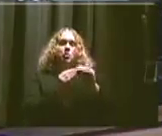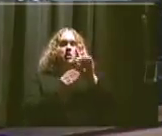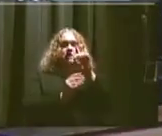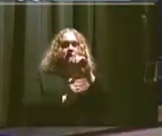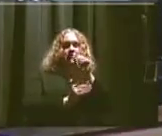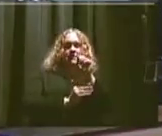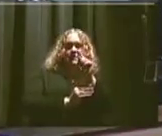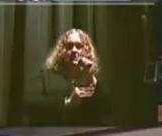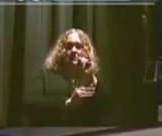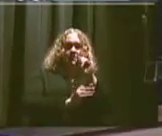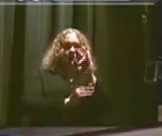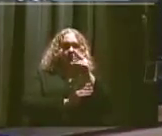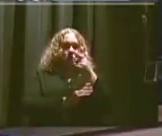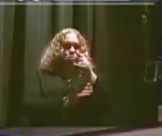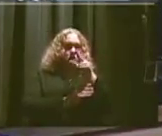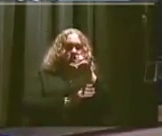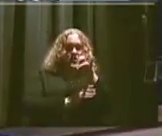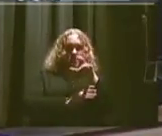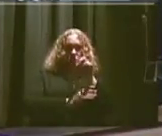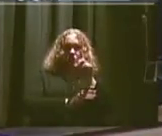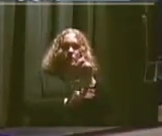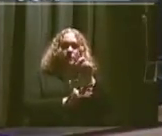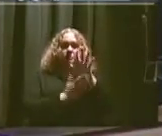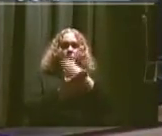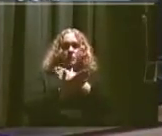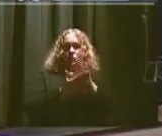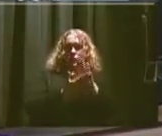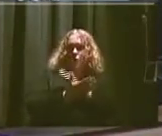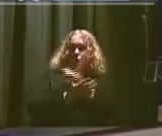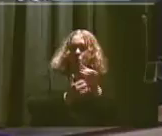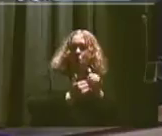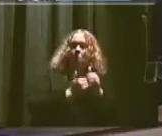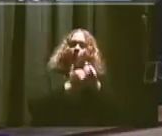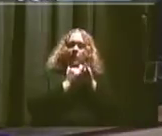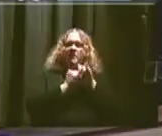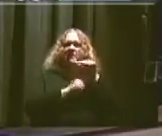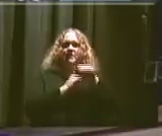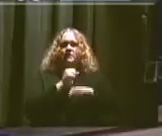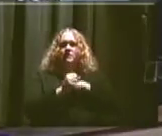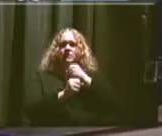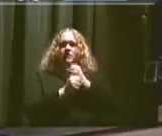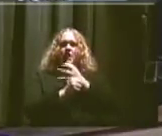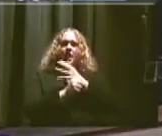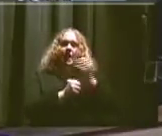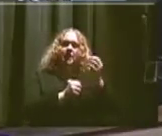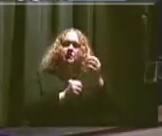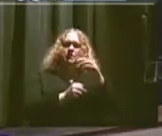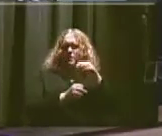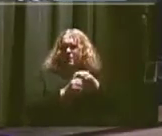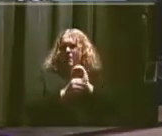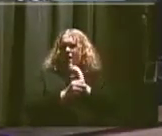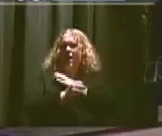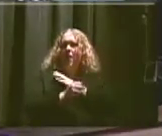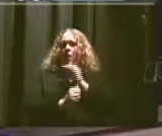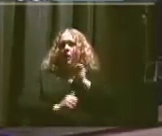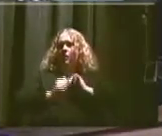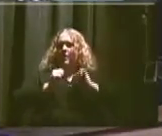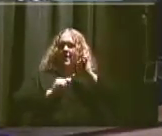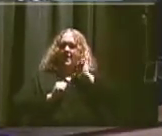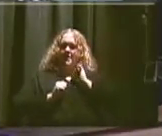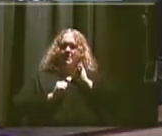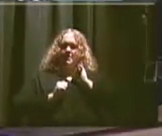has been in many of our school-wide musicals. Most recently, she portrayed Grace Farrell in